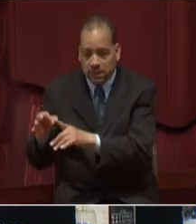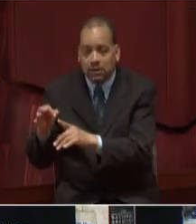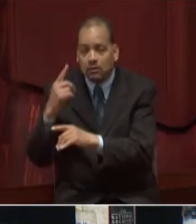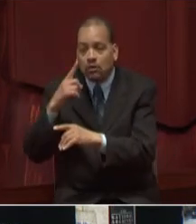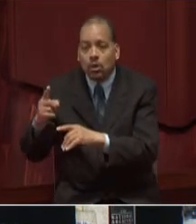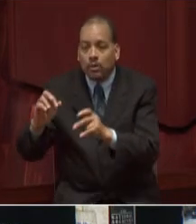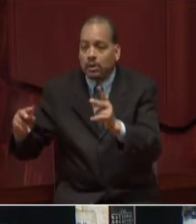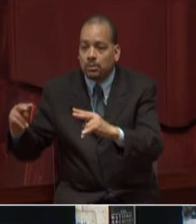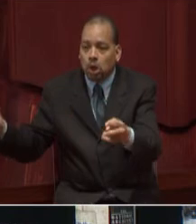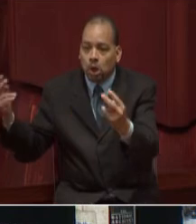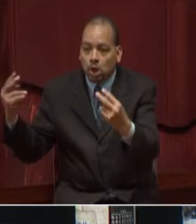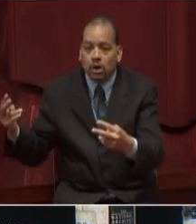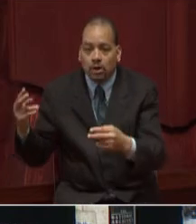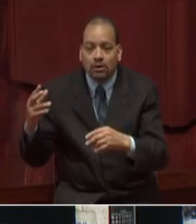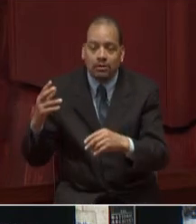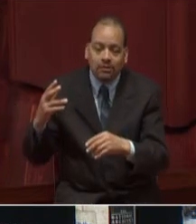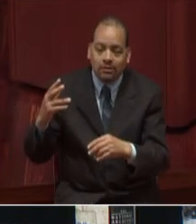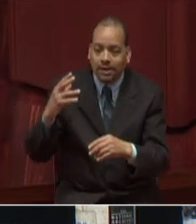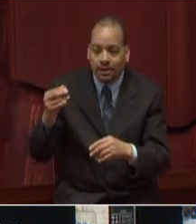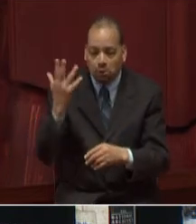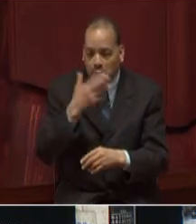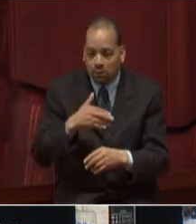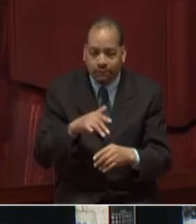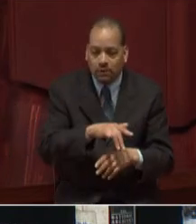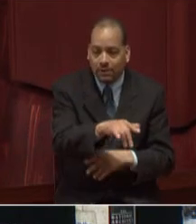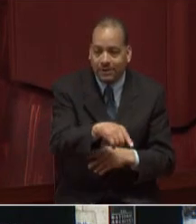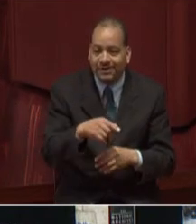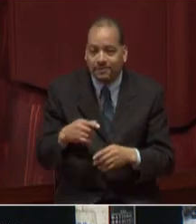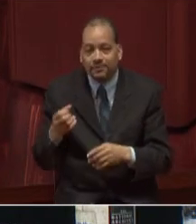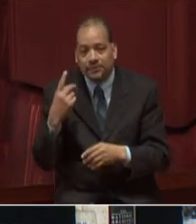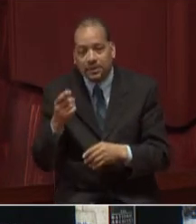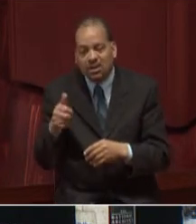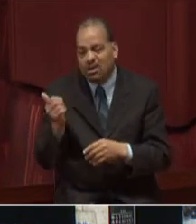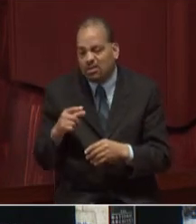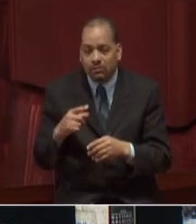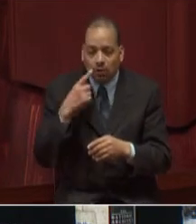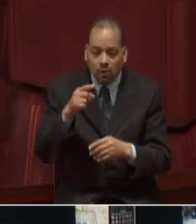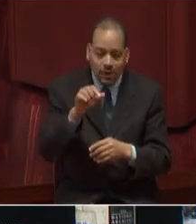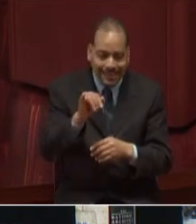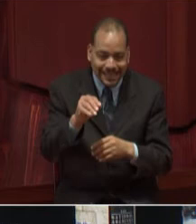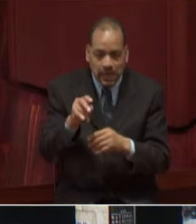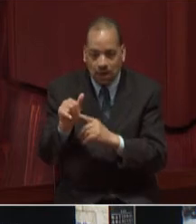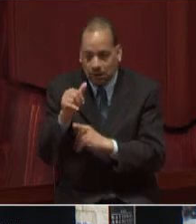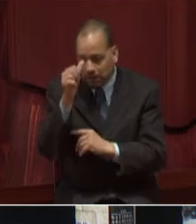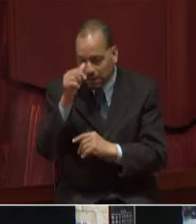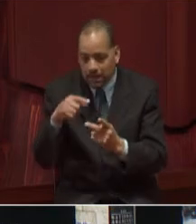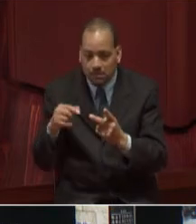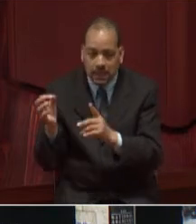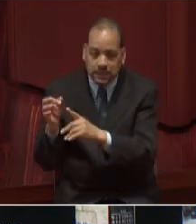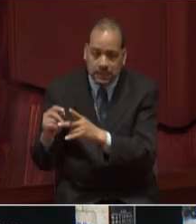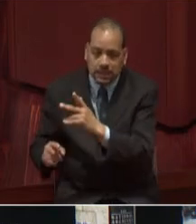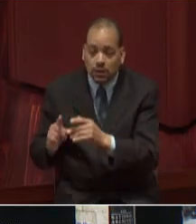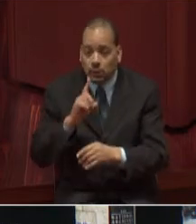secret journey to Beijing. And then there was all the other ones who were there for India, Pakistan, and the other issues and didn't know anything about the China. So I